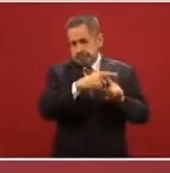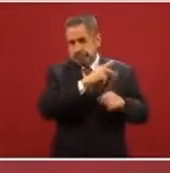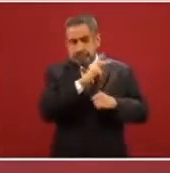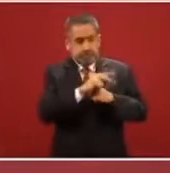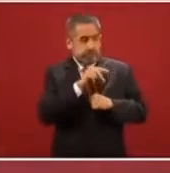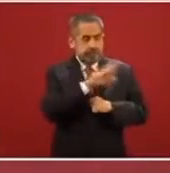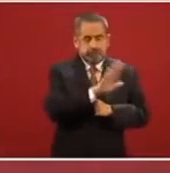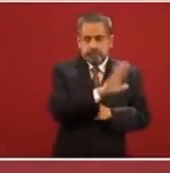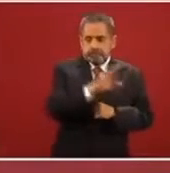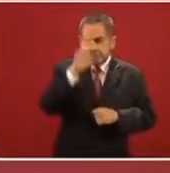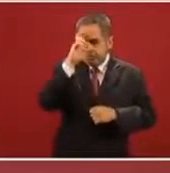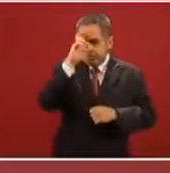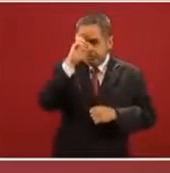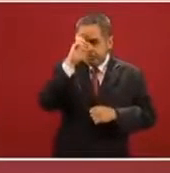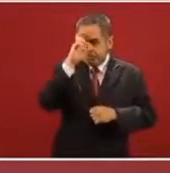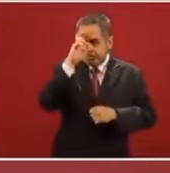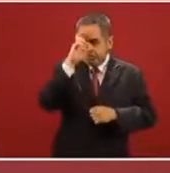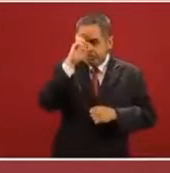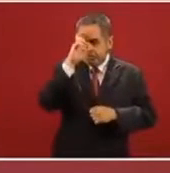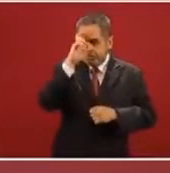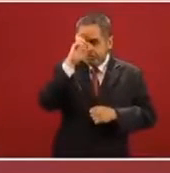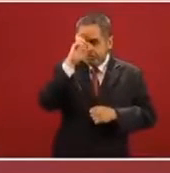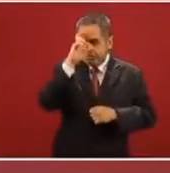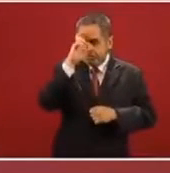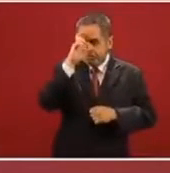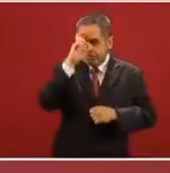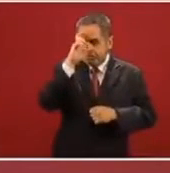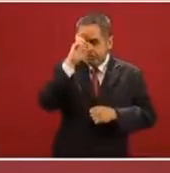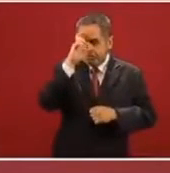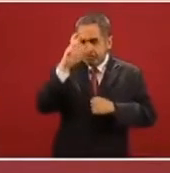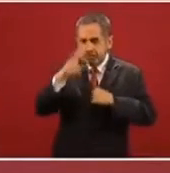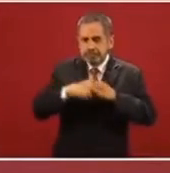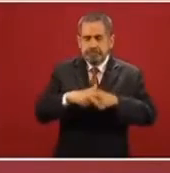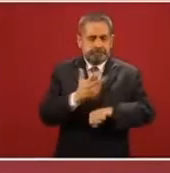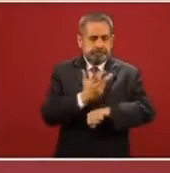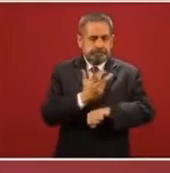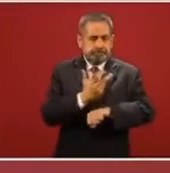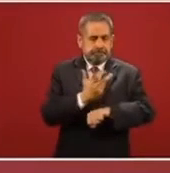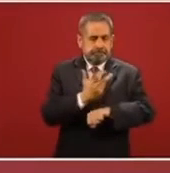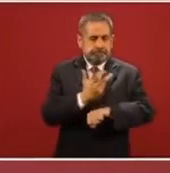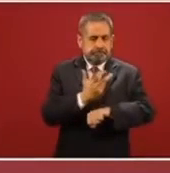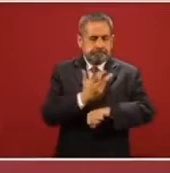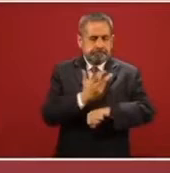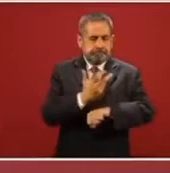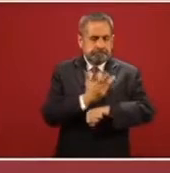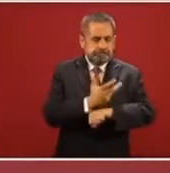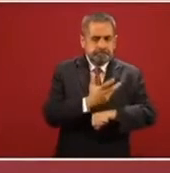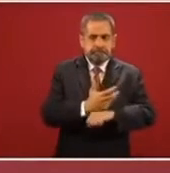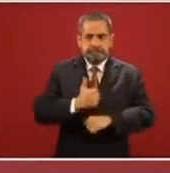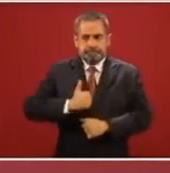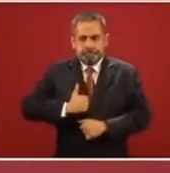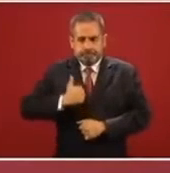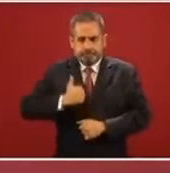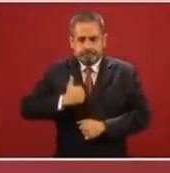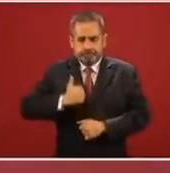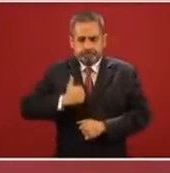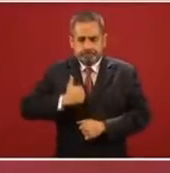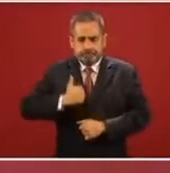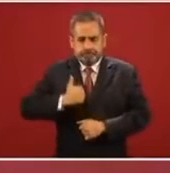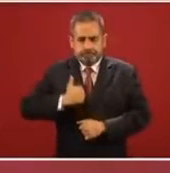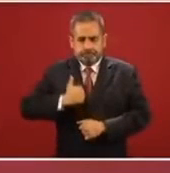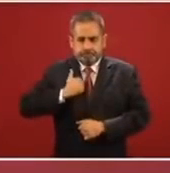en Europa, en Estados Unidos, en in Europe, in the United States, Canadá, in Canada, en Australia,